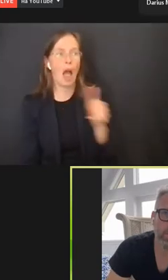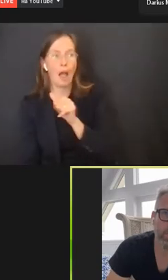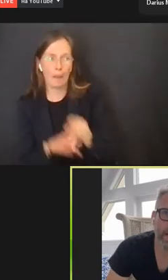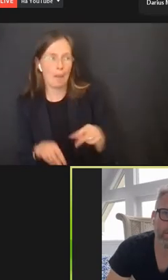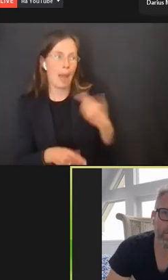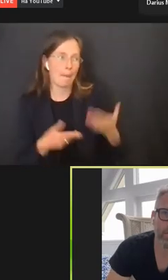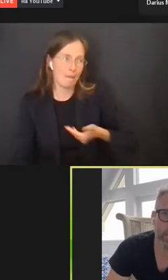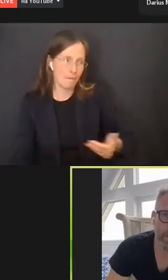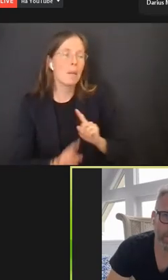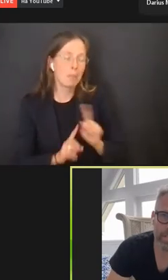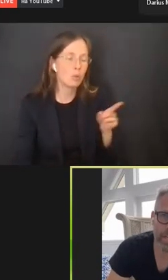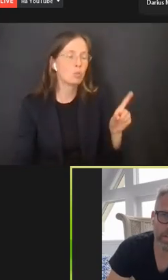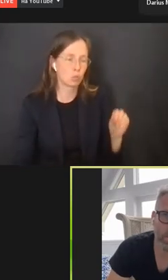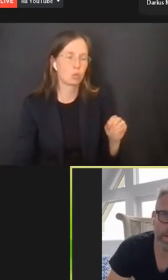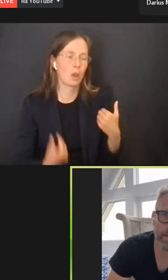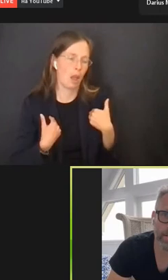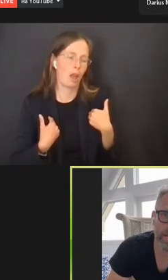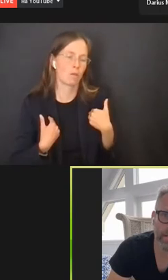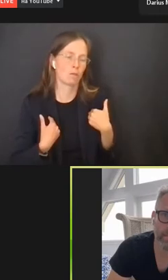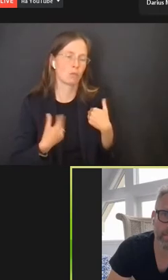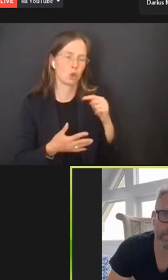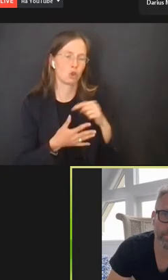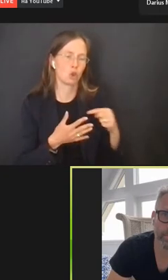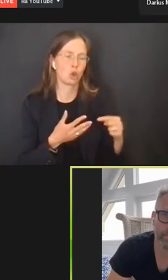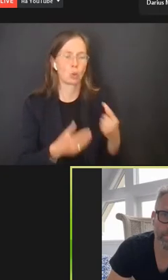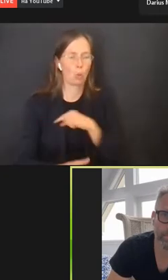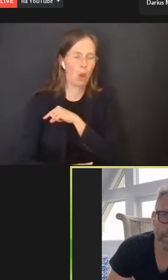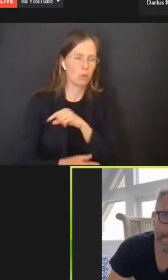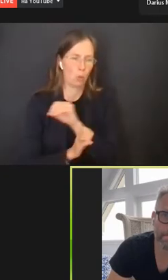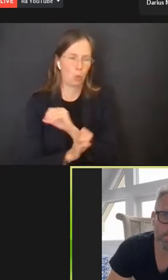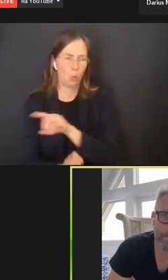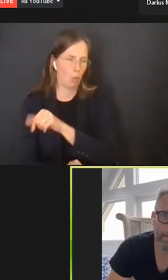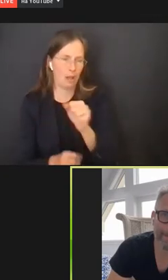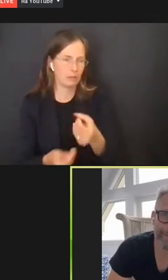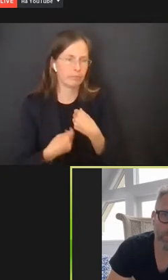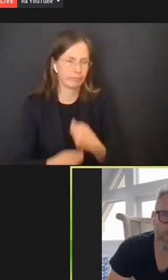you do have qualities that no one else has.